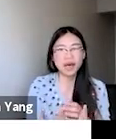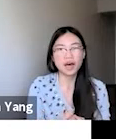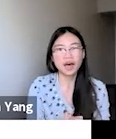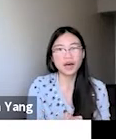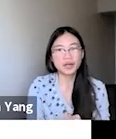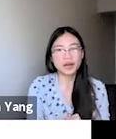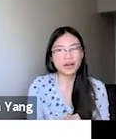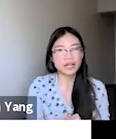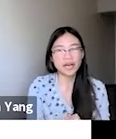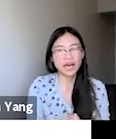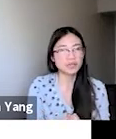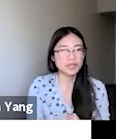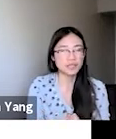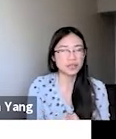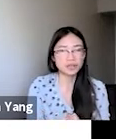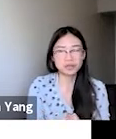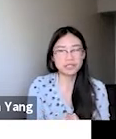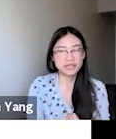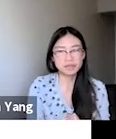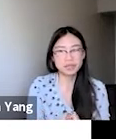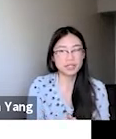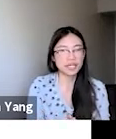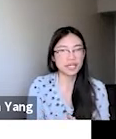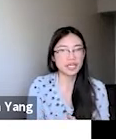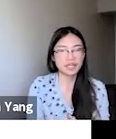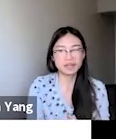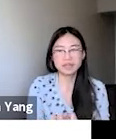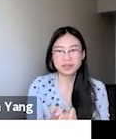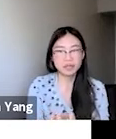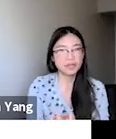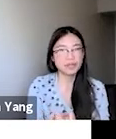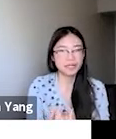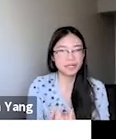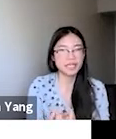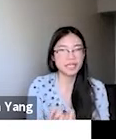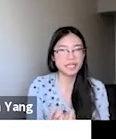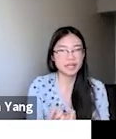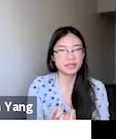resource regarding how to include STEM learning in